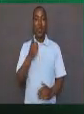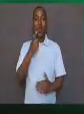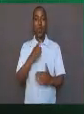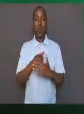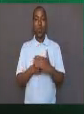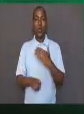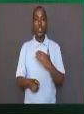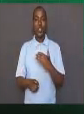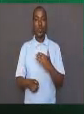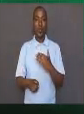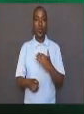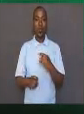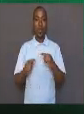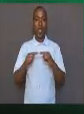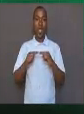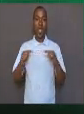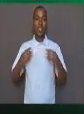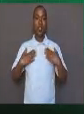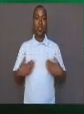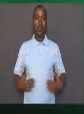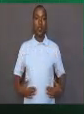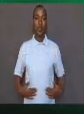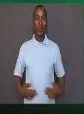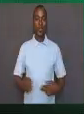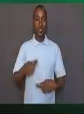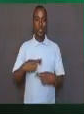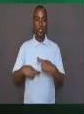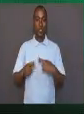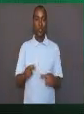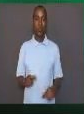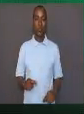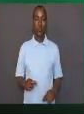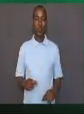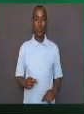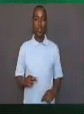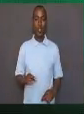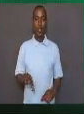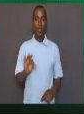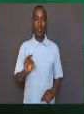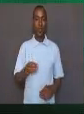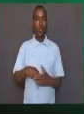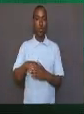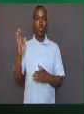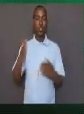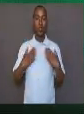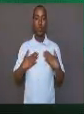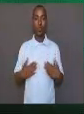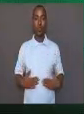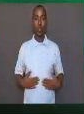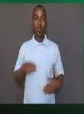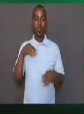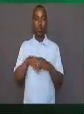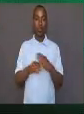of antibodies as a reaction to the presence of foreign bodies in the